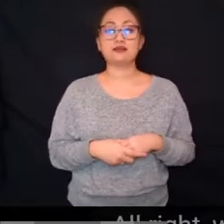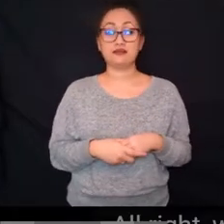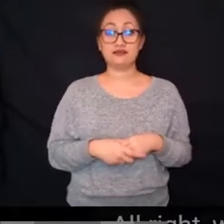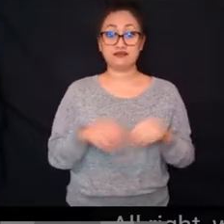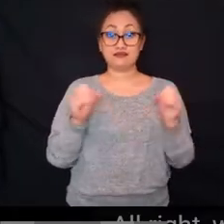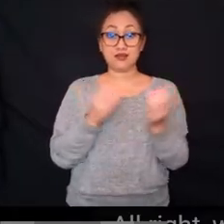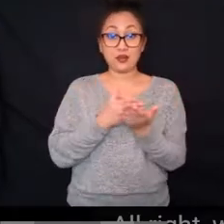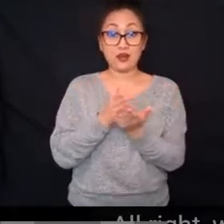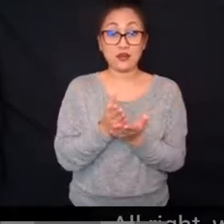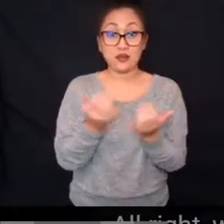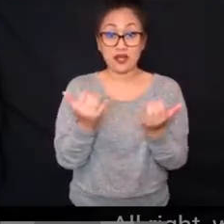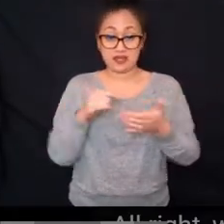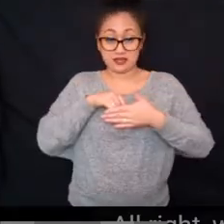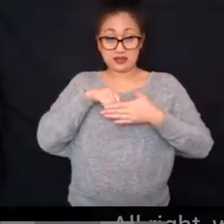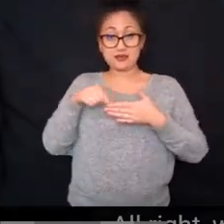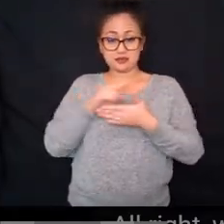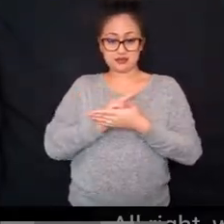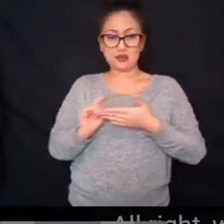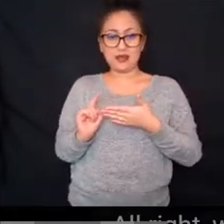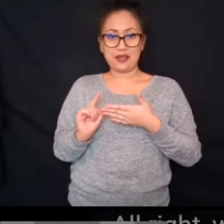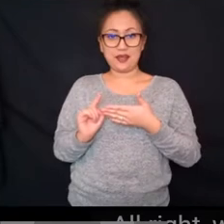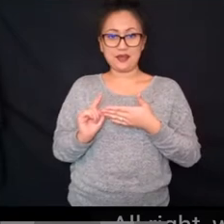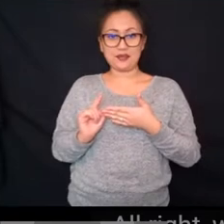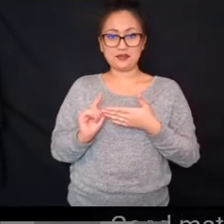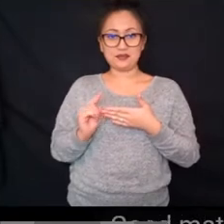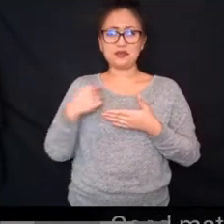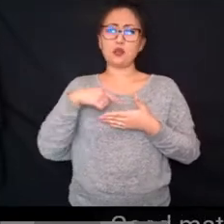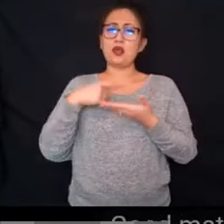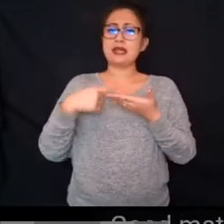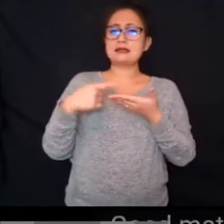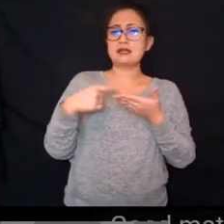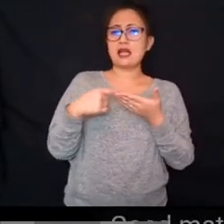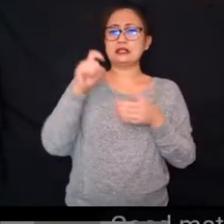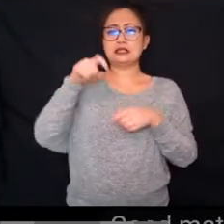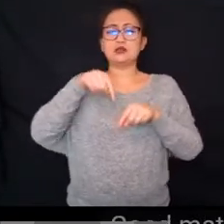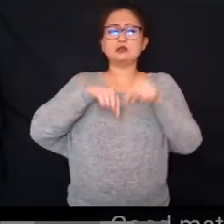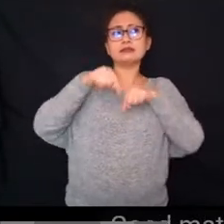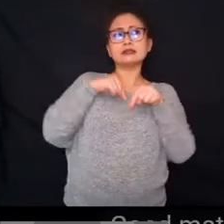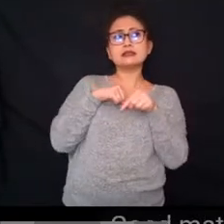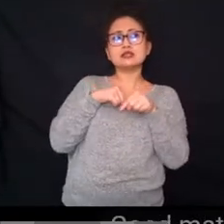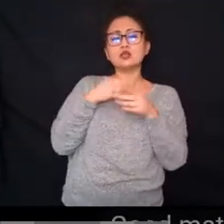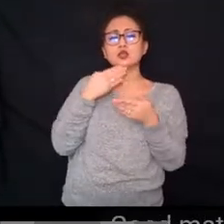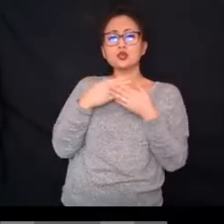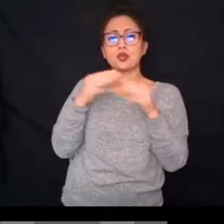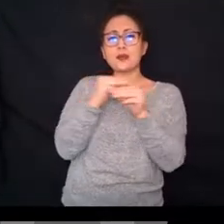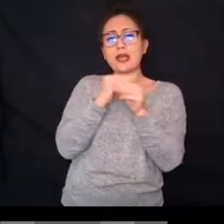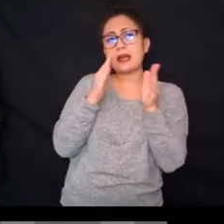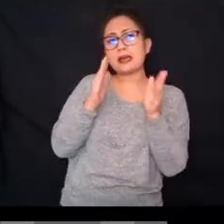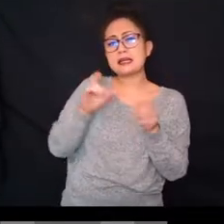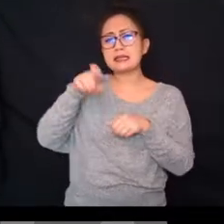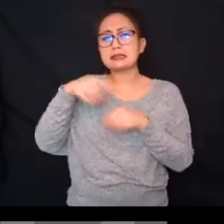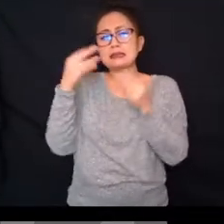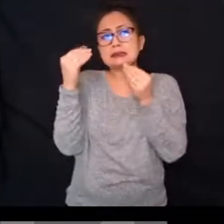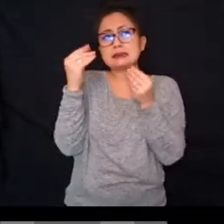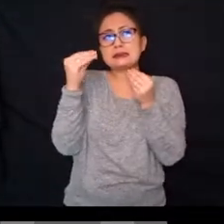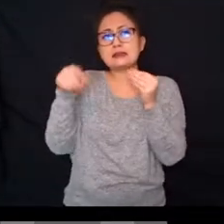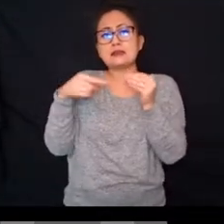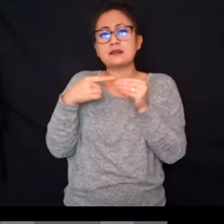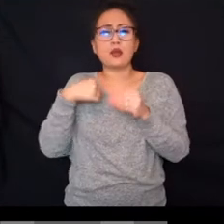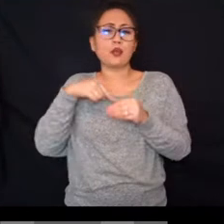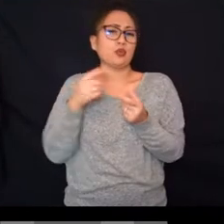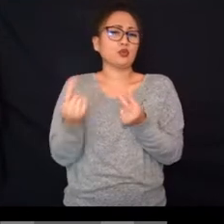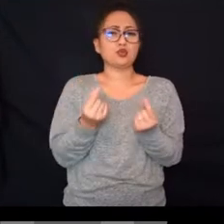All right, well, this week, let's talk a little because we've got to rewind. Good mathematicians always think about what they've been doing. So we're going to do some thinking back to what